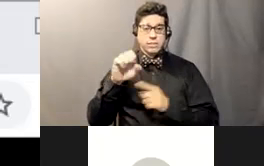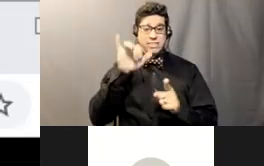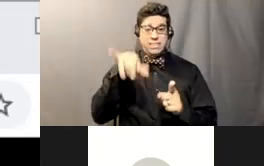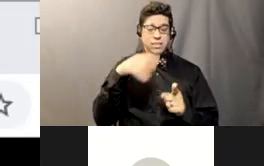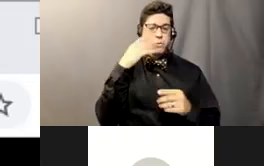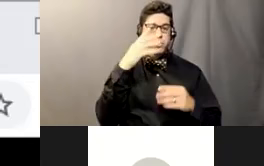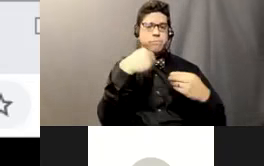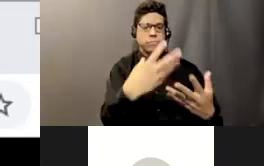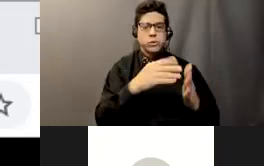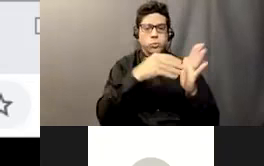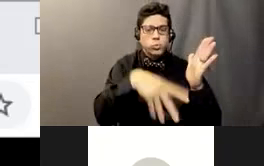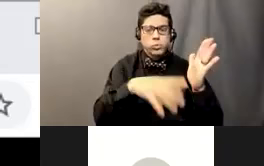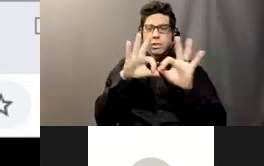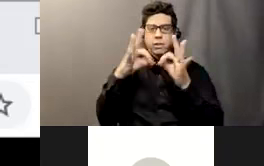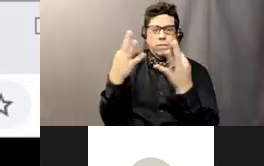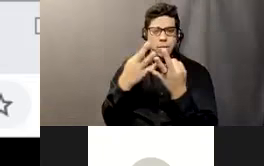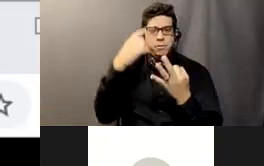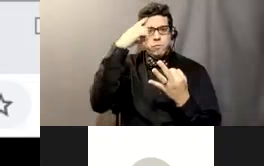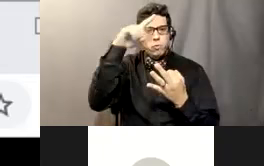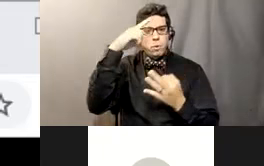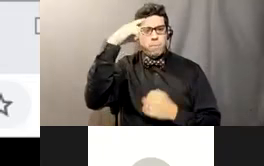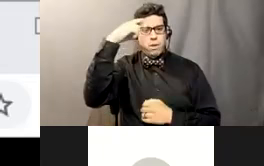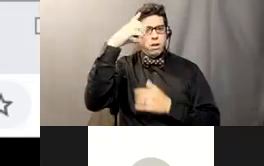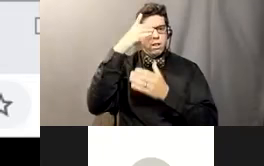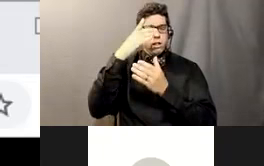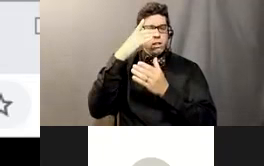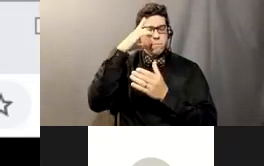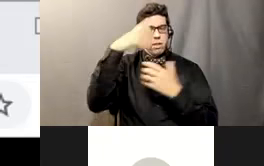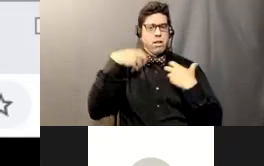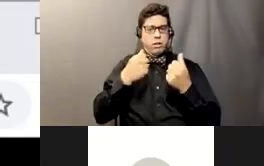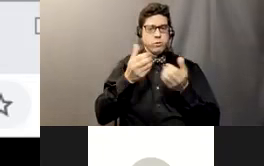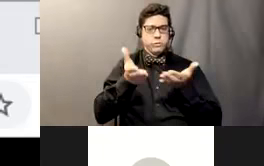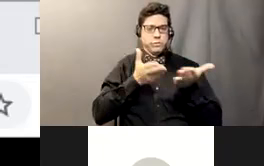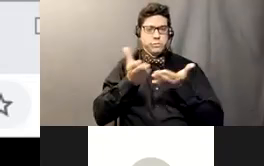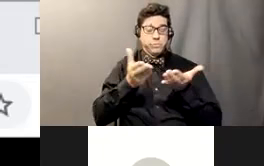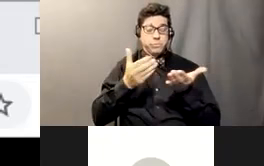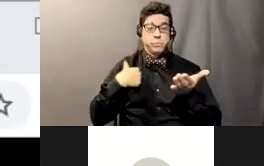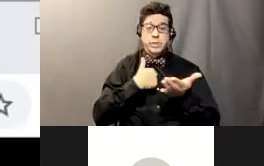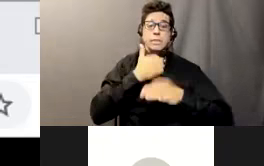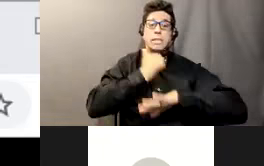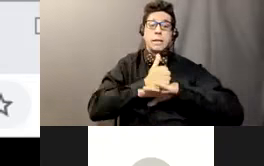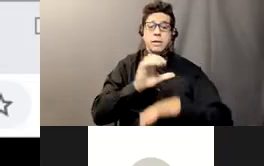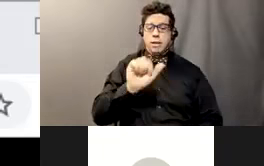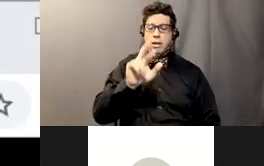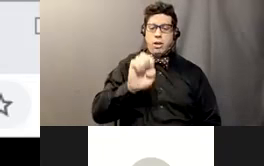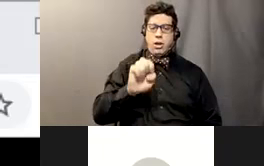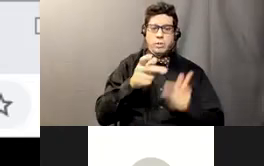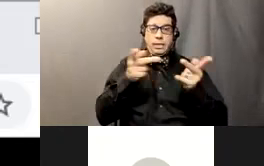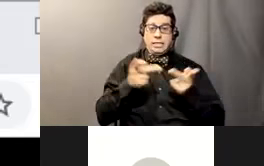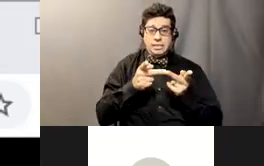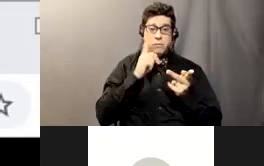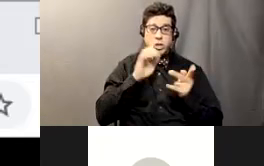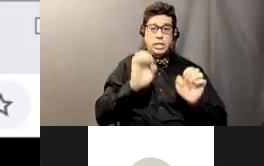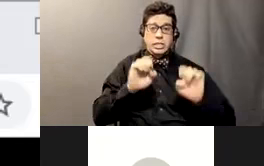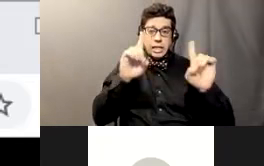families around mental health services. So we created a care space at each of our alternative education sites,